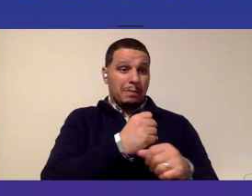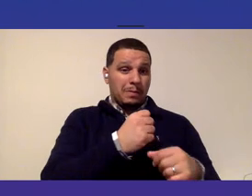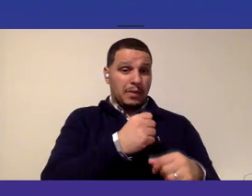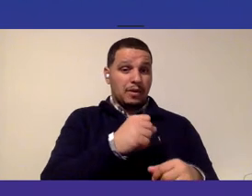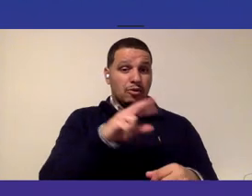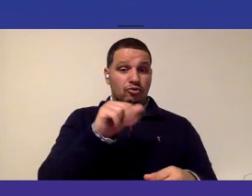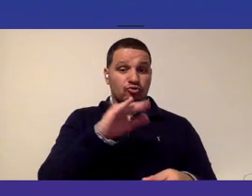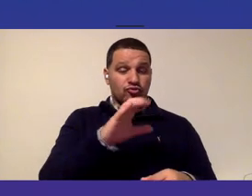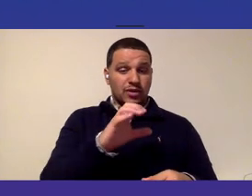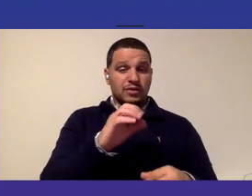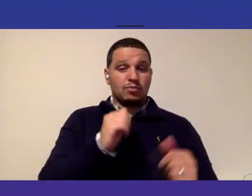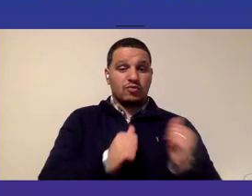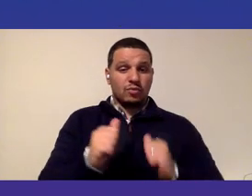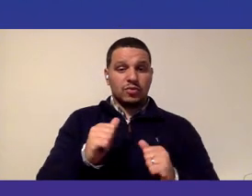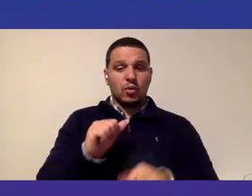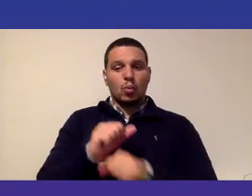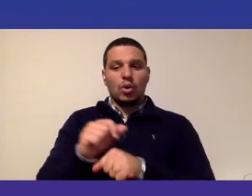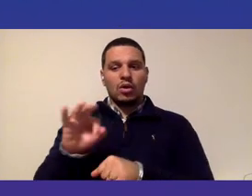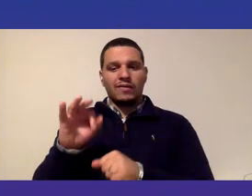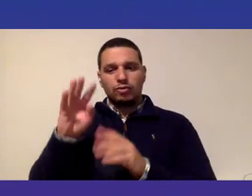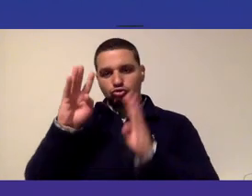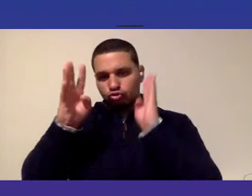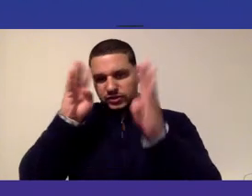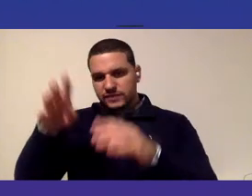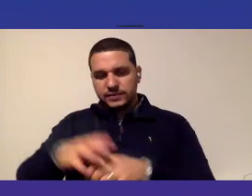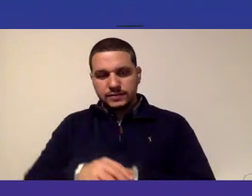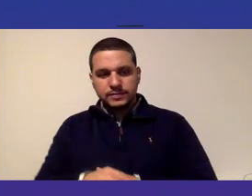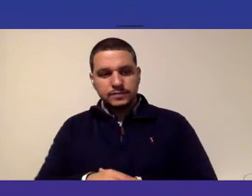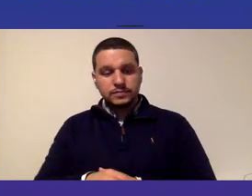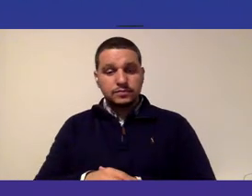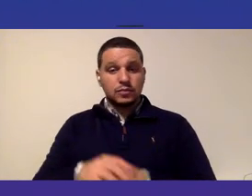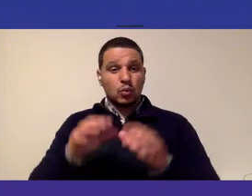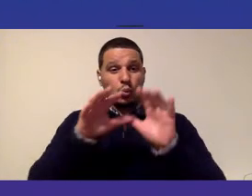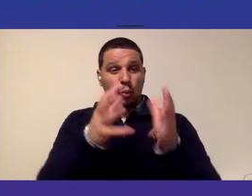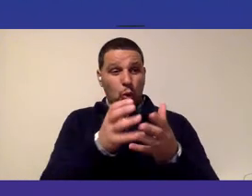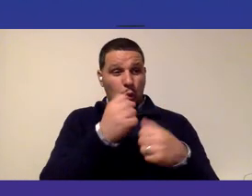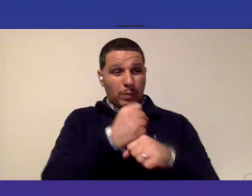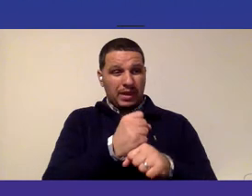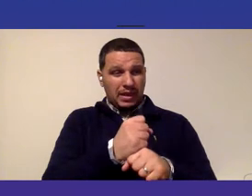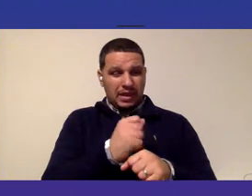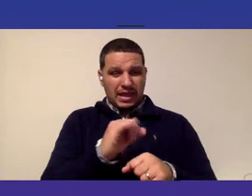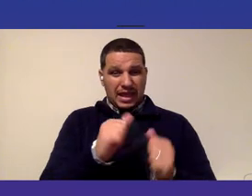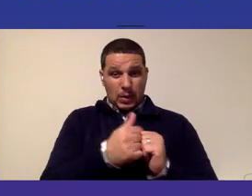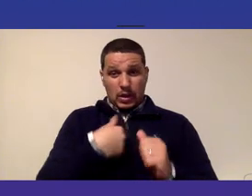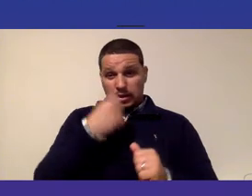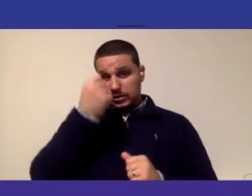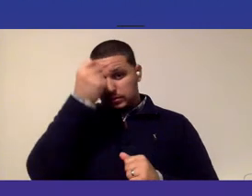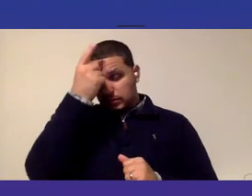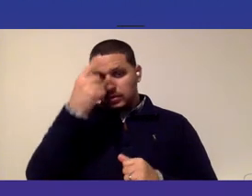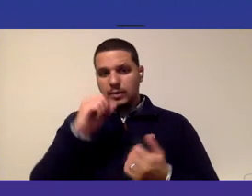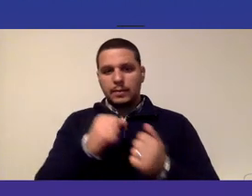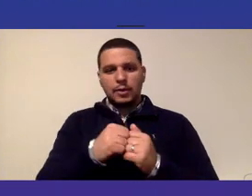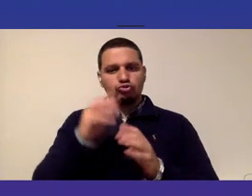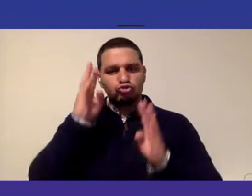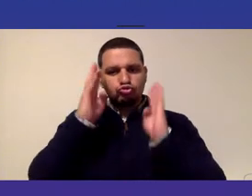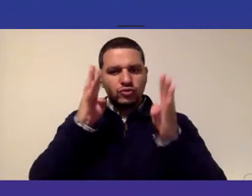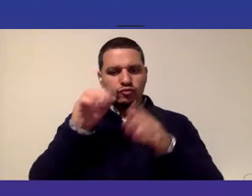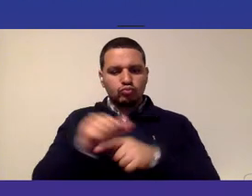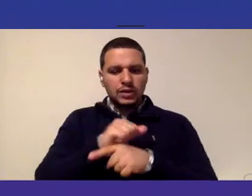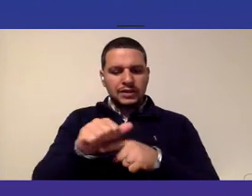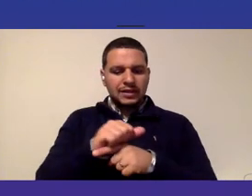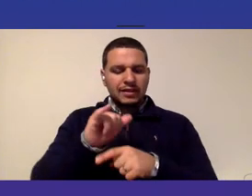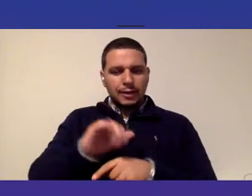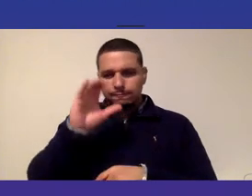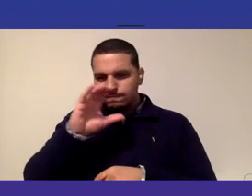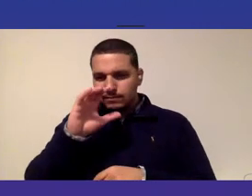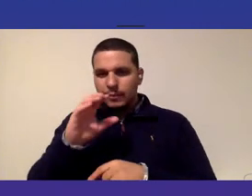and the Work of Creativity. World making, as I understand it, is creative practice that seeks to